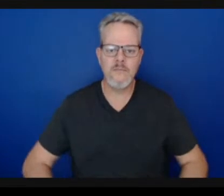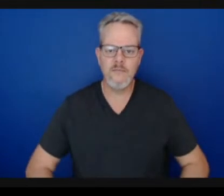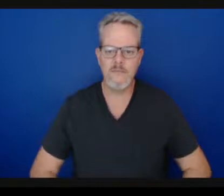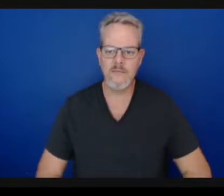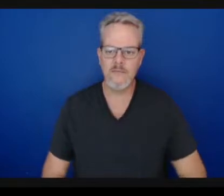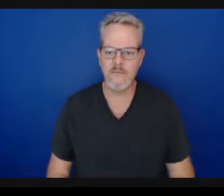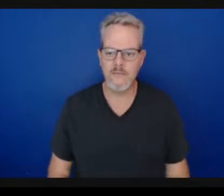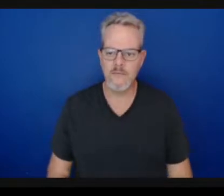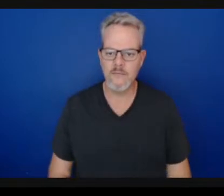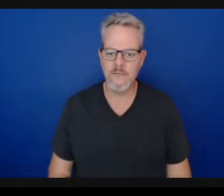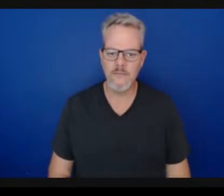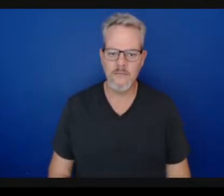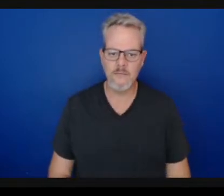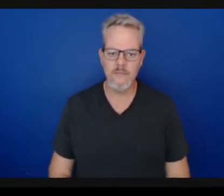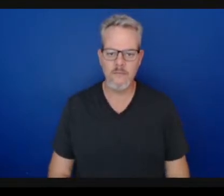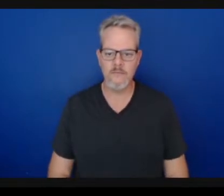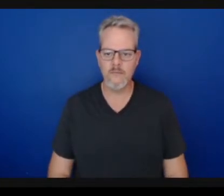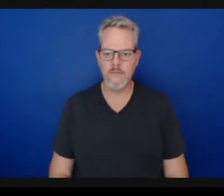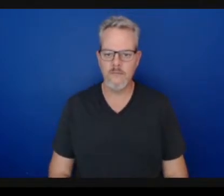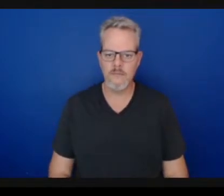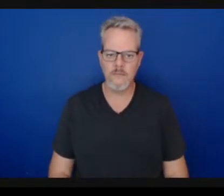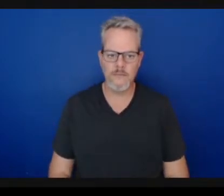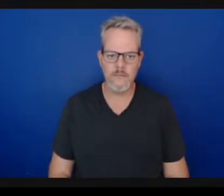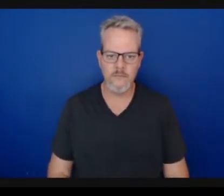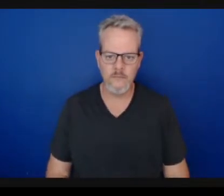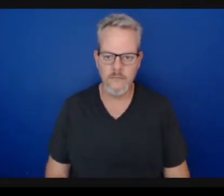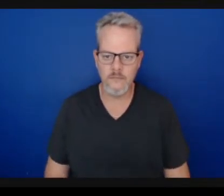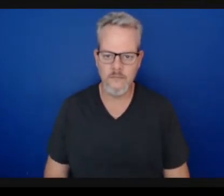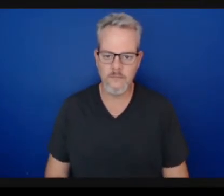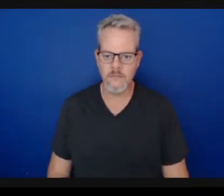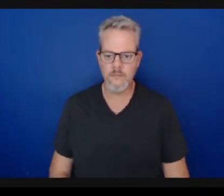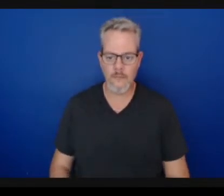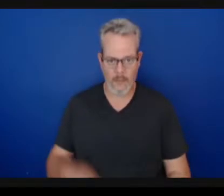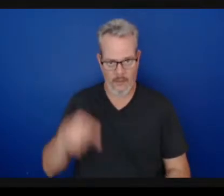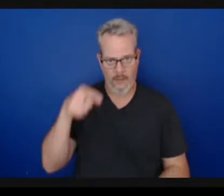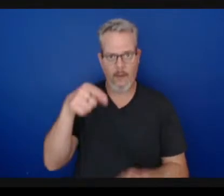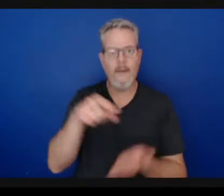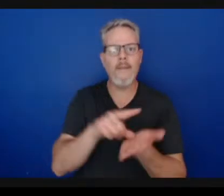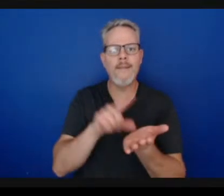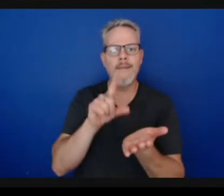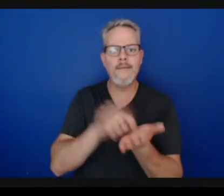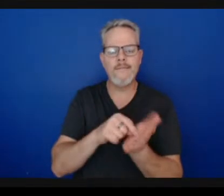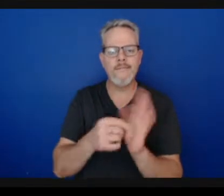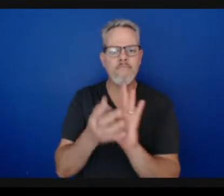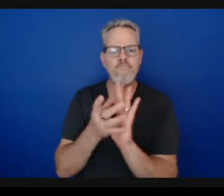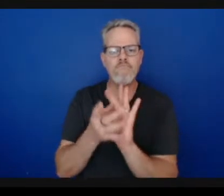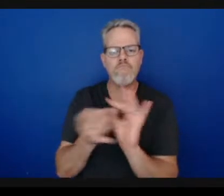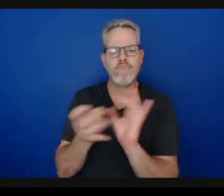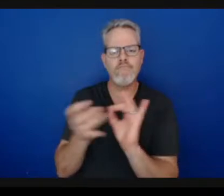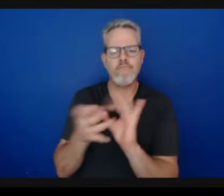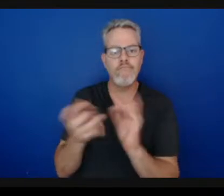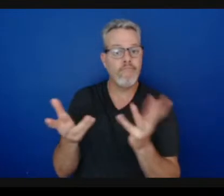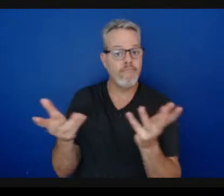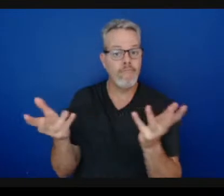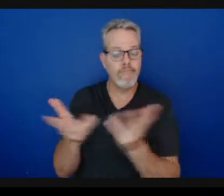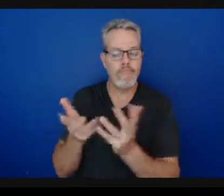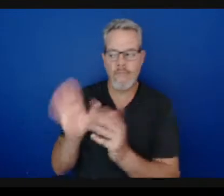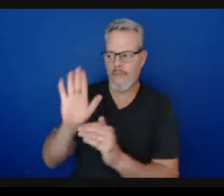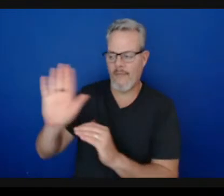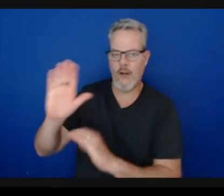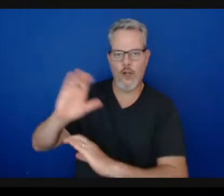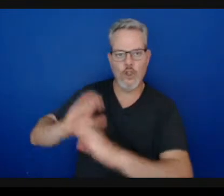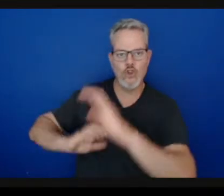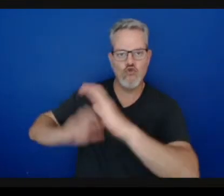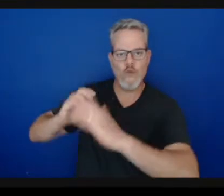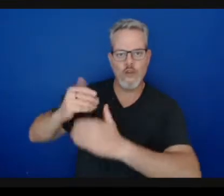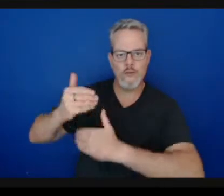So, of course, this park release says more than that. They mention the construction project that's ongoing, how they've lost some of the parking lots.